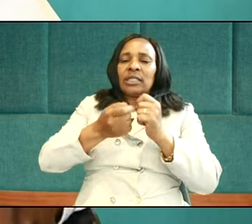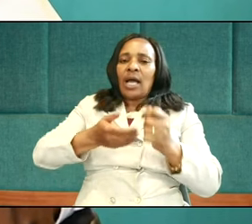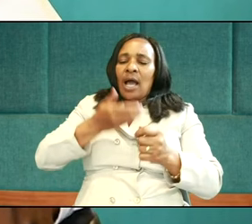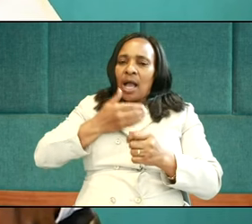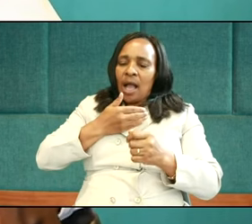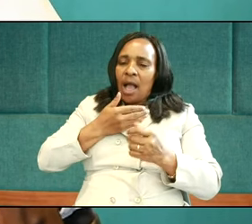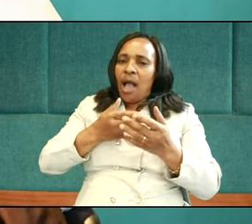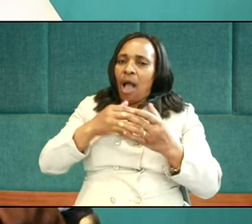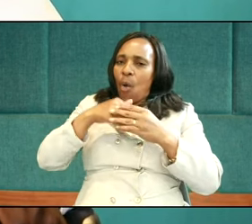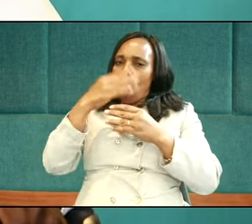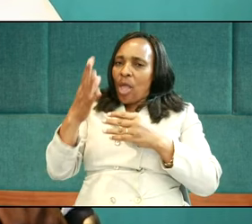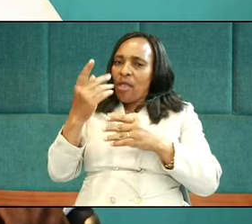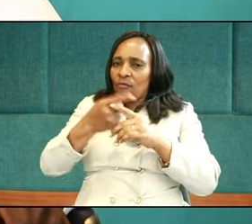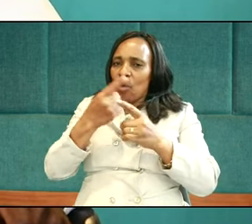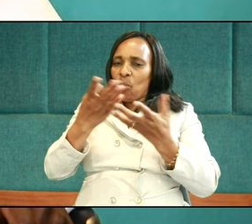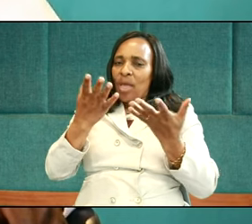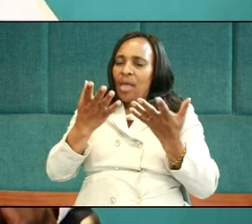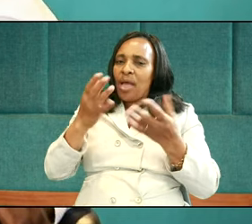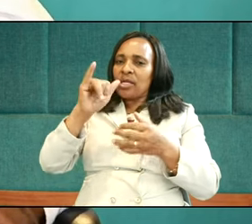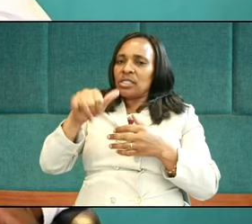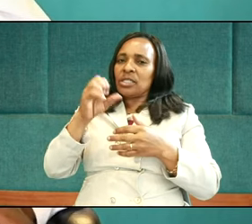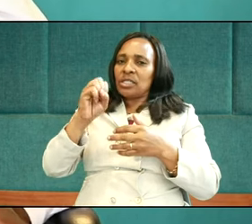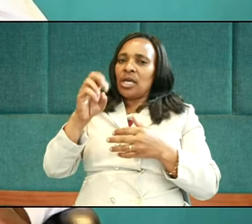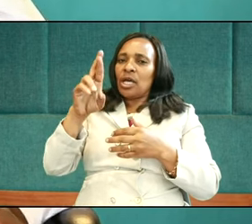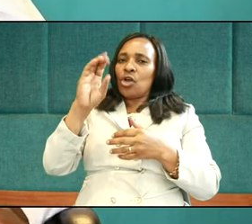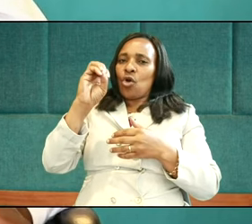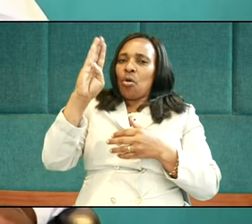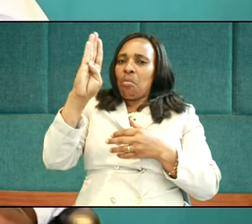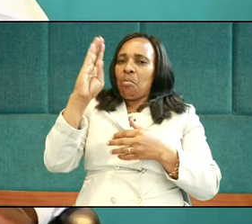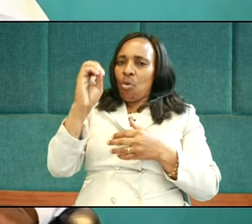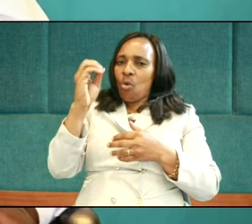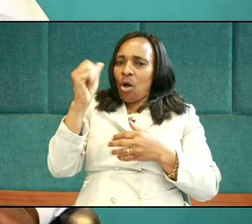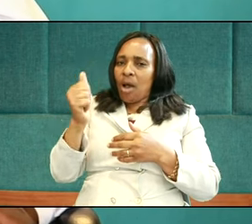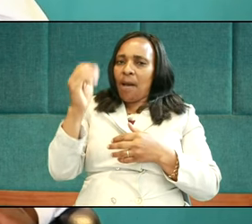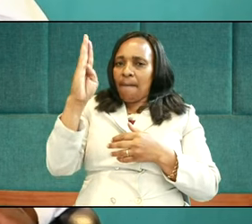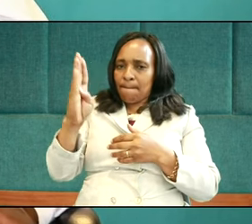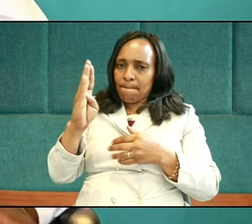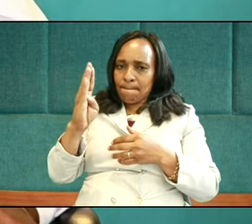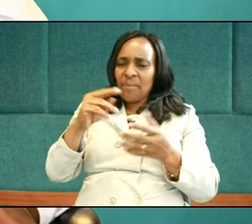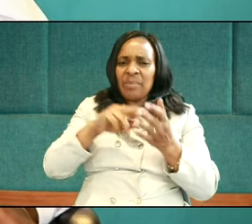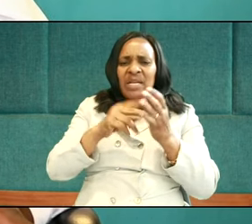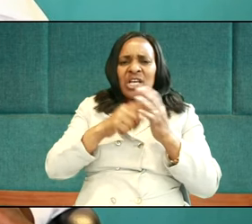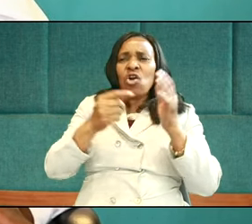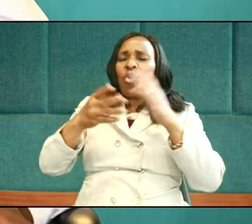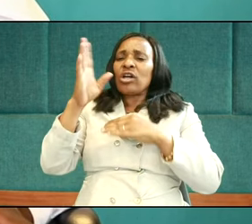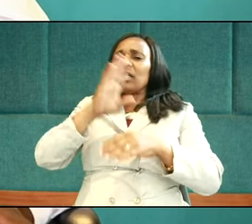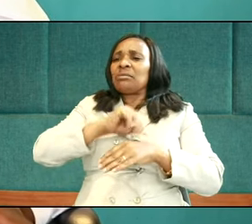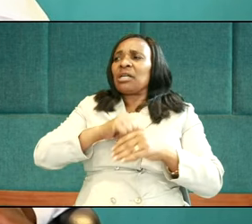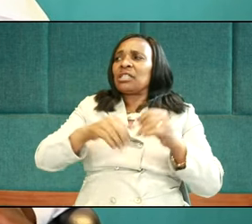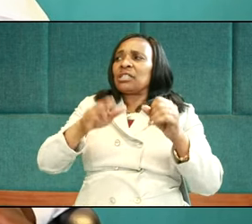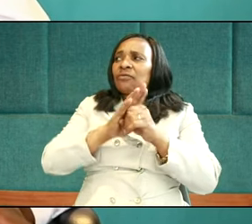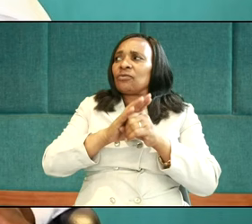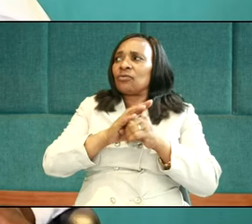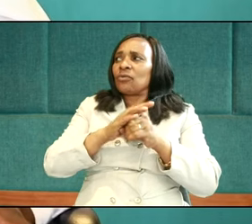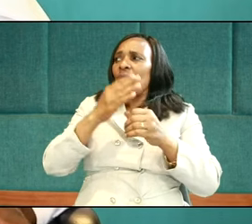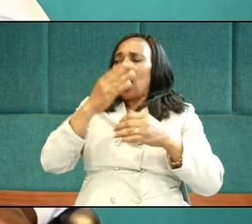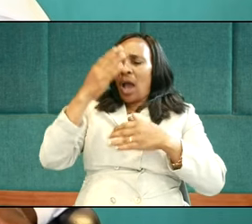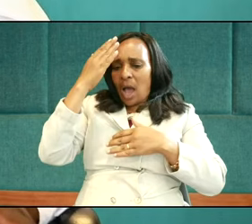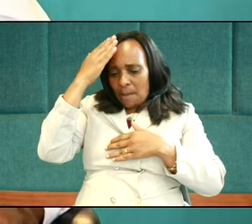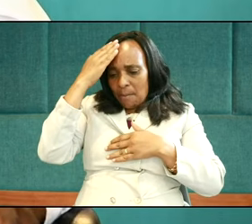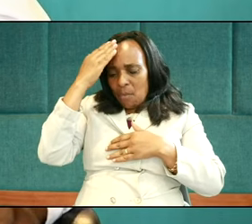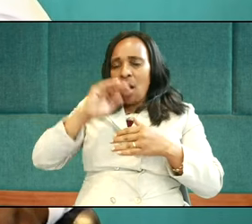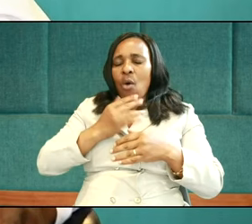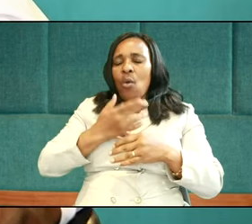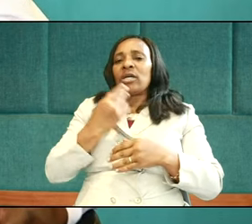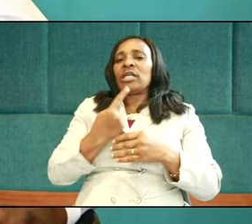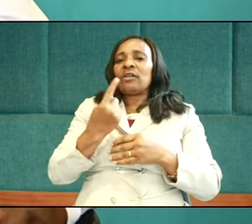from Jeroboam. Yeah. So God is merciful. And if we humble ourselves and turn away